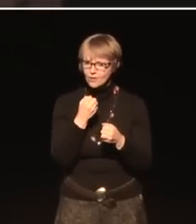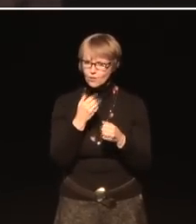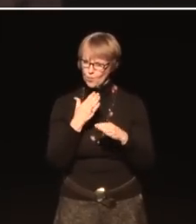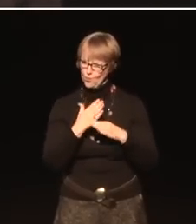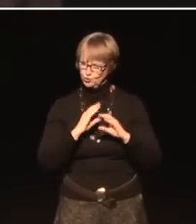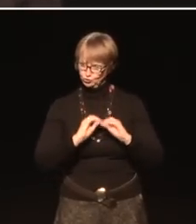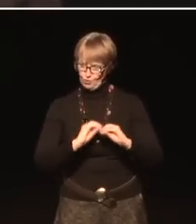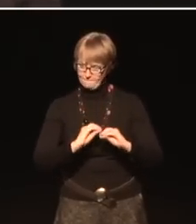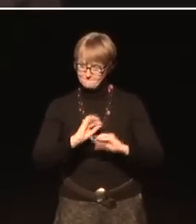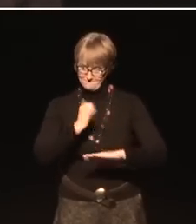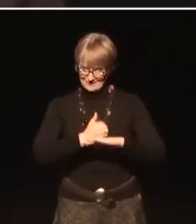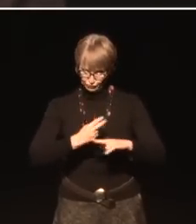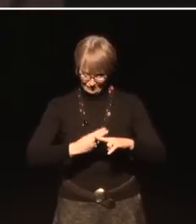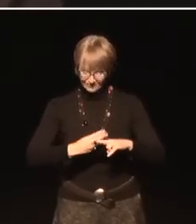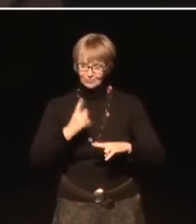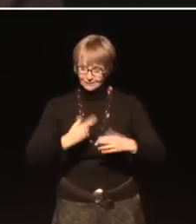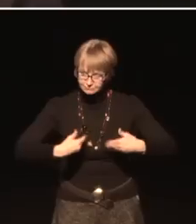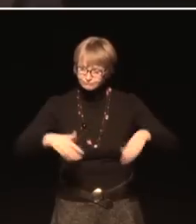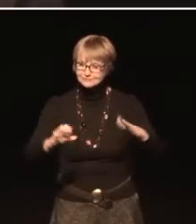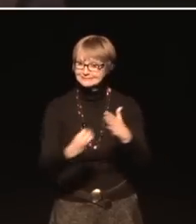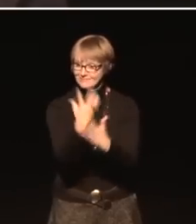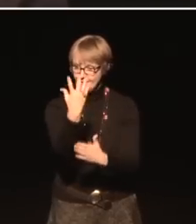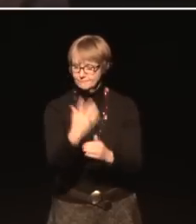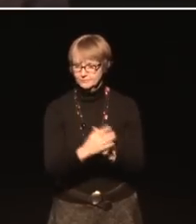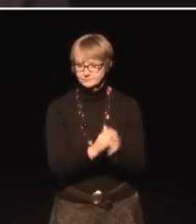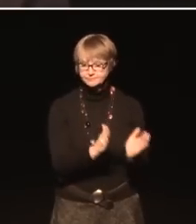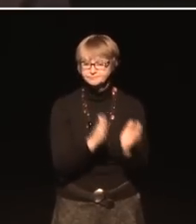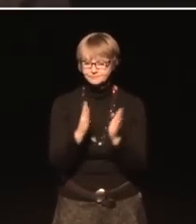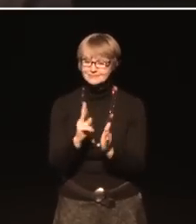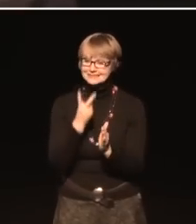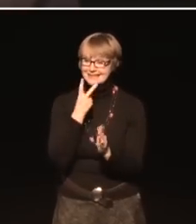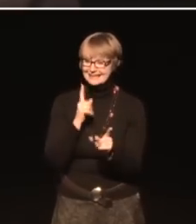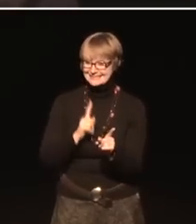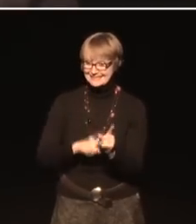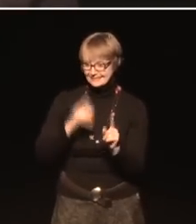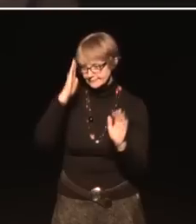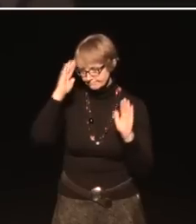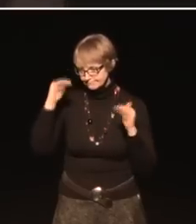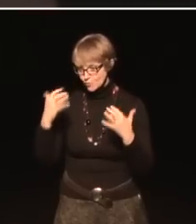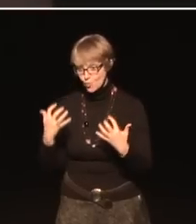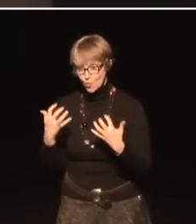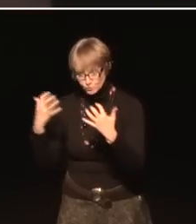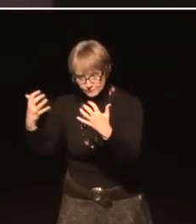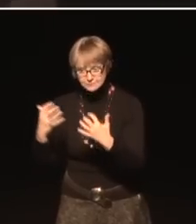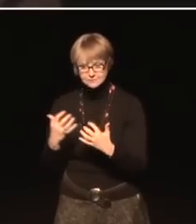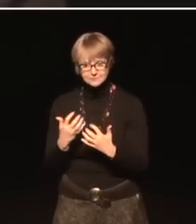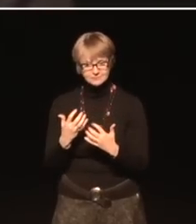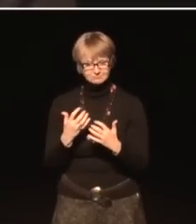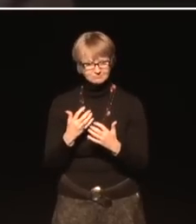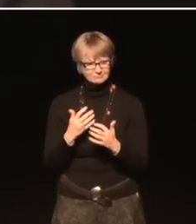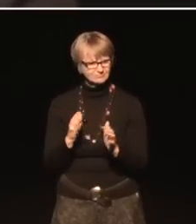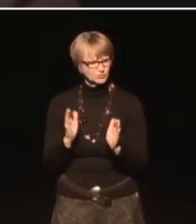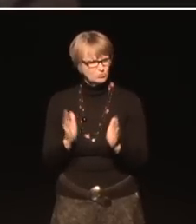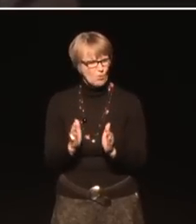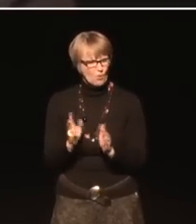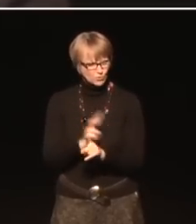with us in Sheffield. The second year was about audiences. We'll be doing our small-scale tour, taking that to